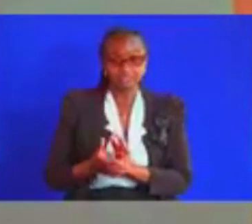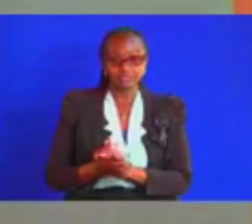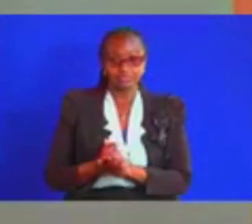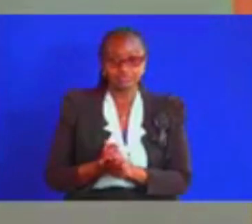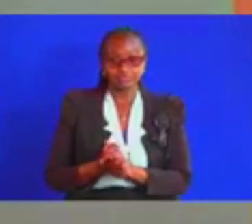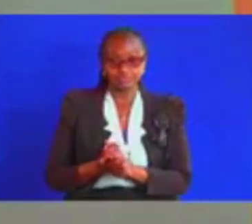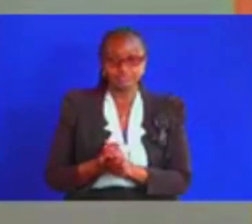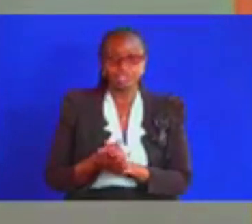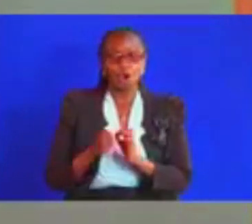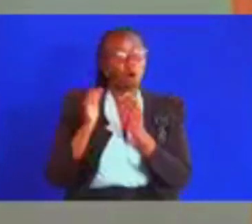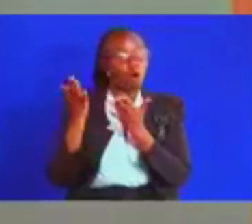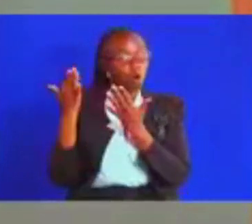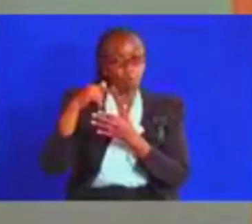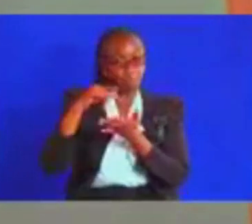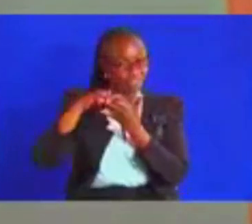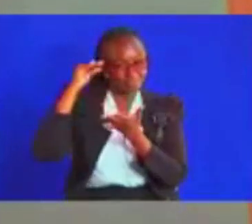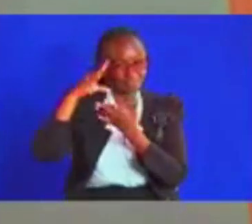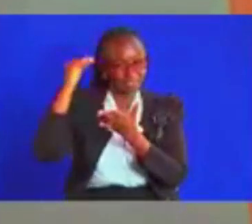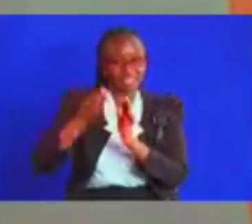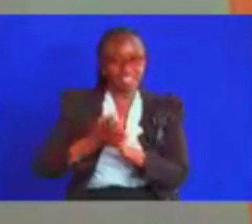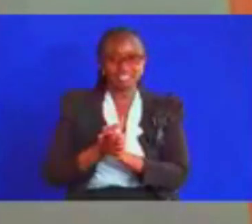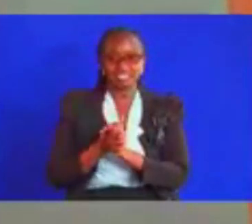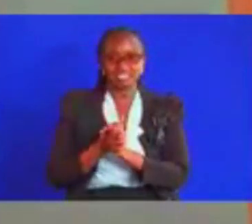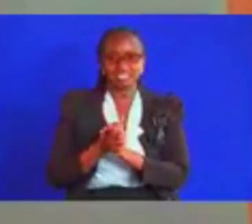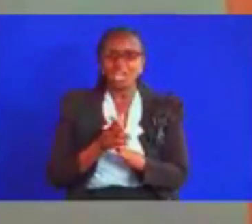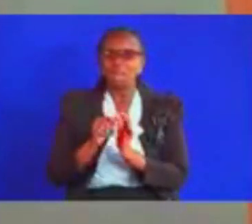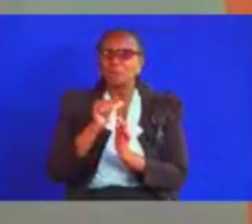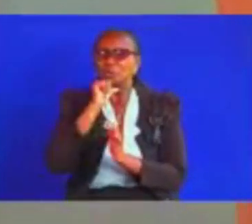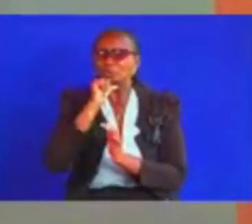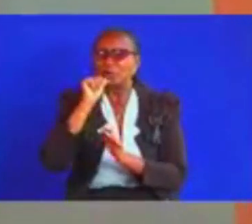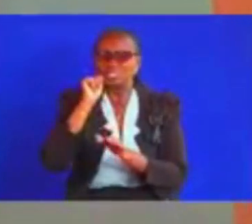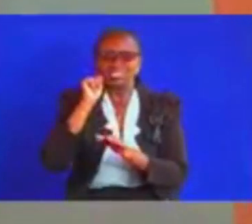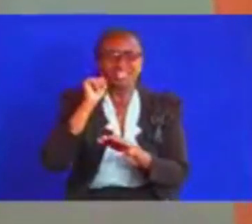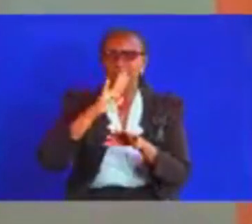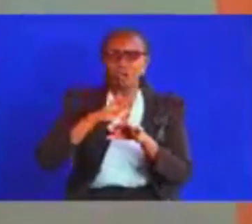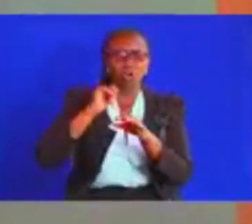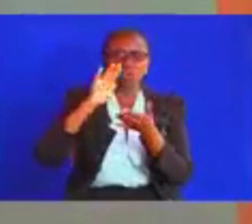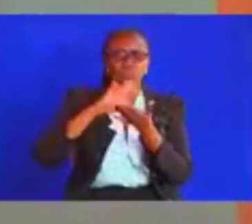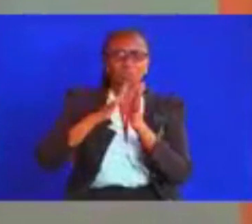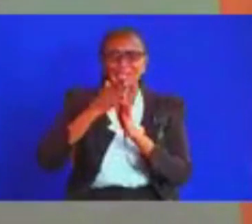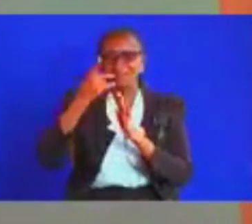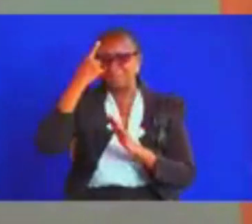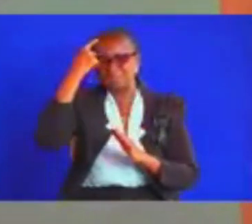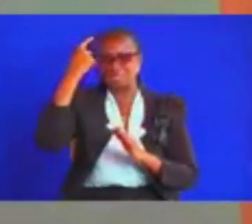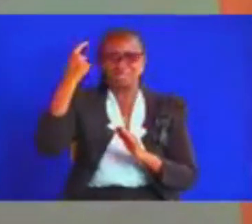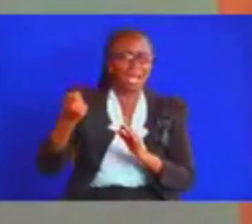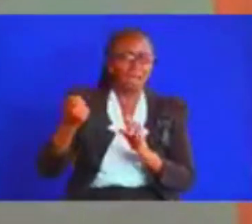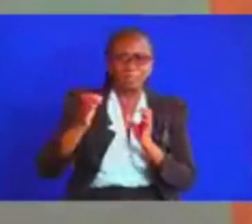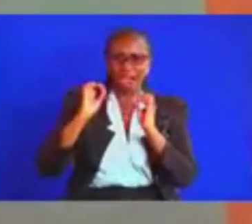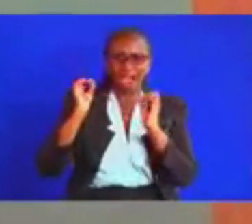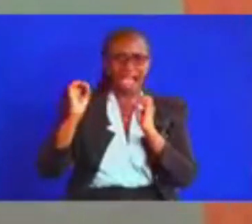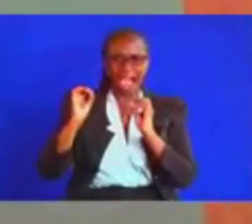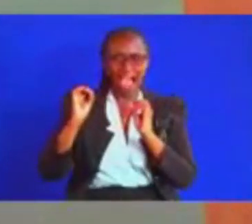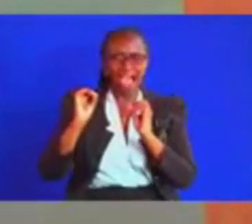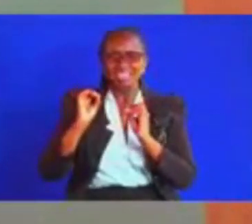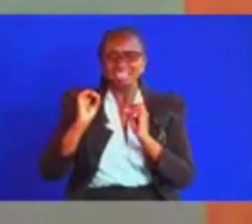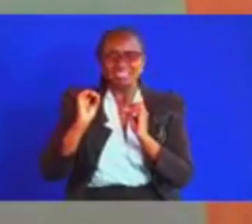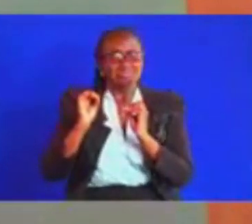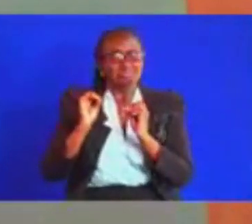Are we learning now? Yes. It's not a call to be critical and to be arrogant, unfortunately, like many